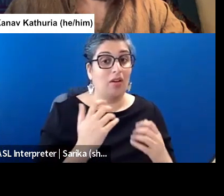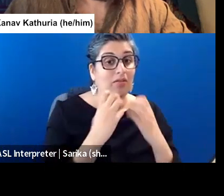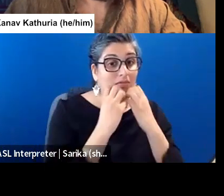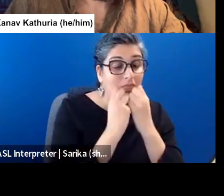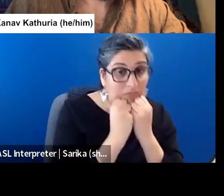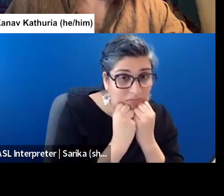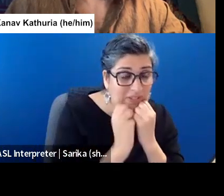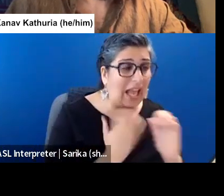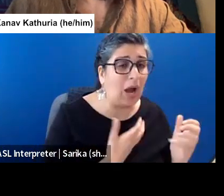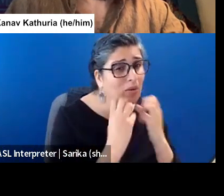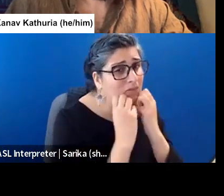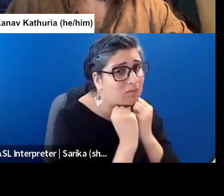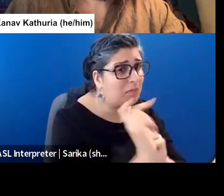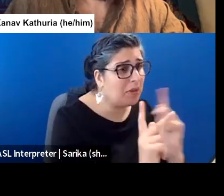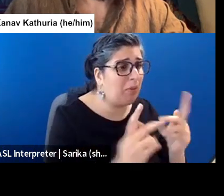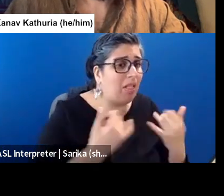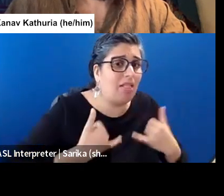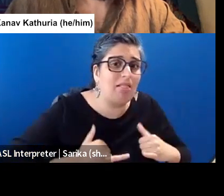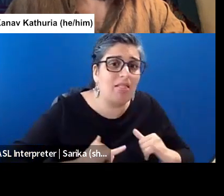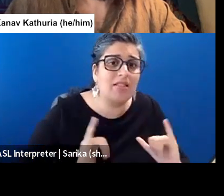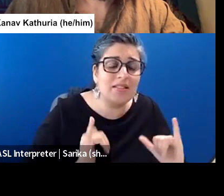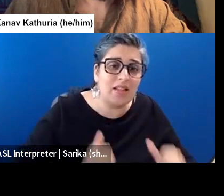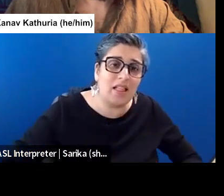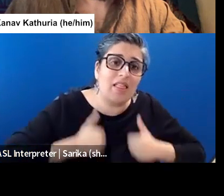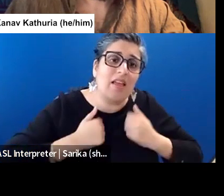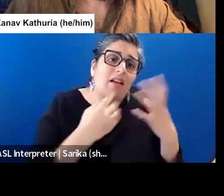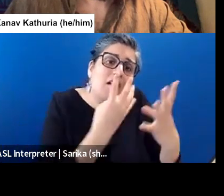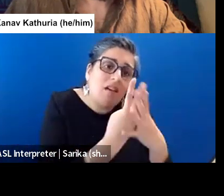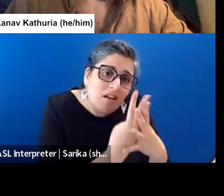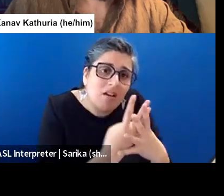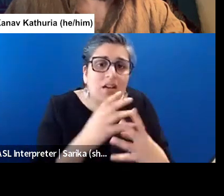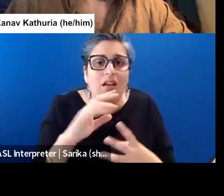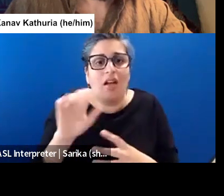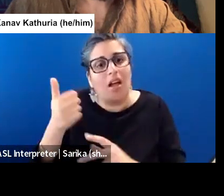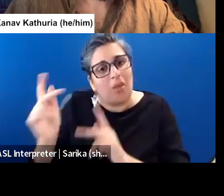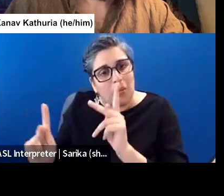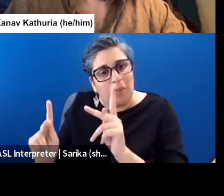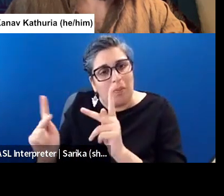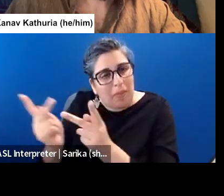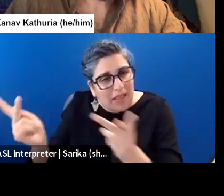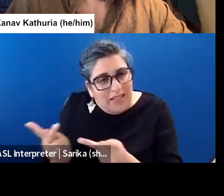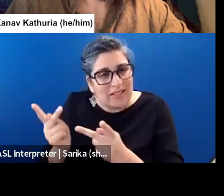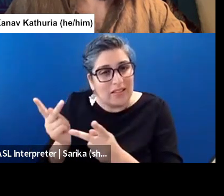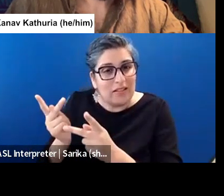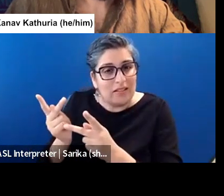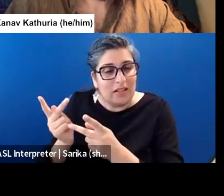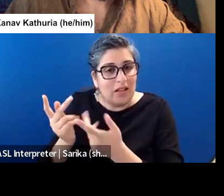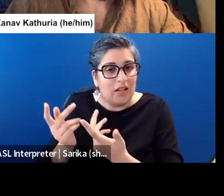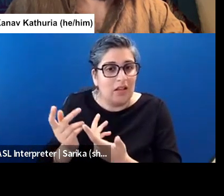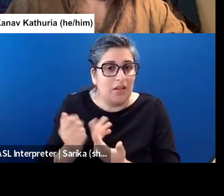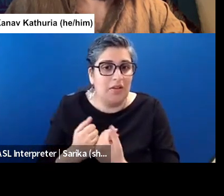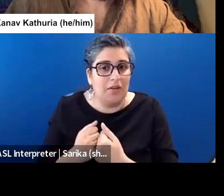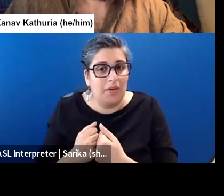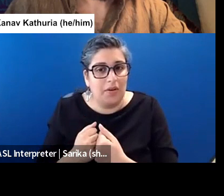cages, who are living inside of prisons, who are living inside of other places that